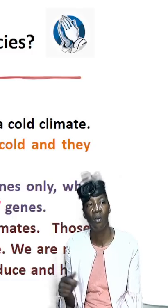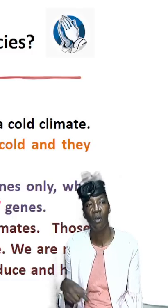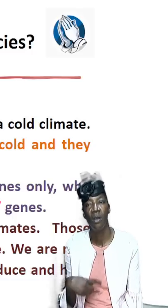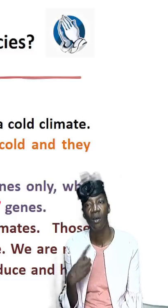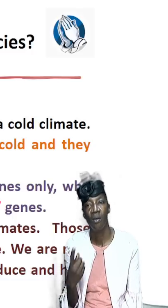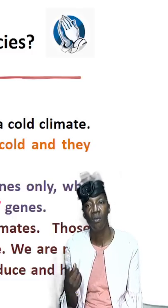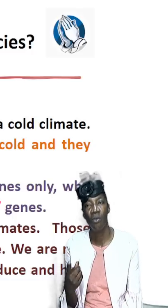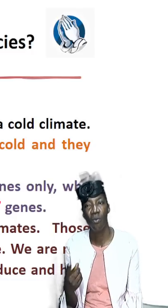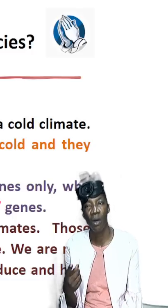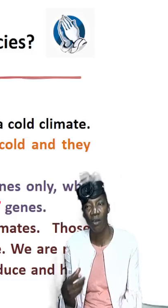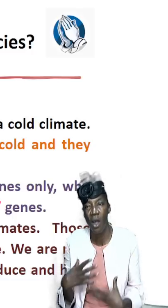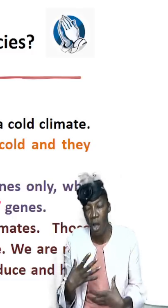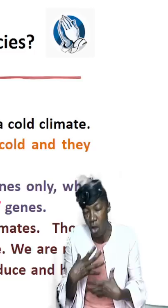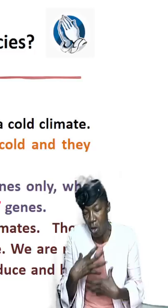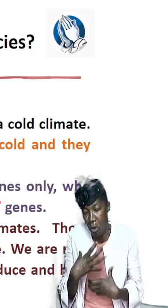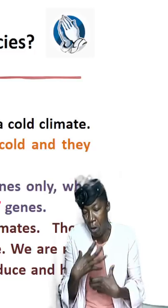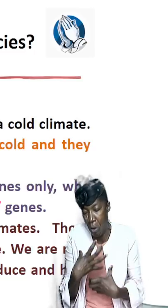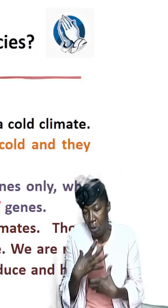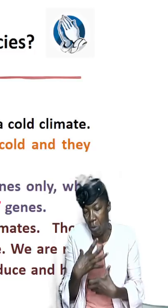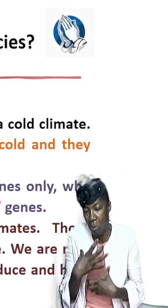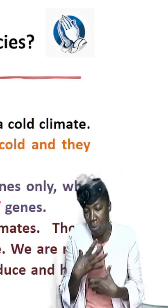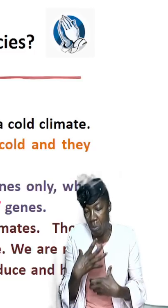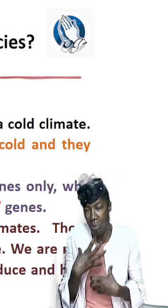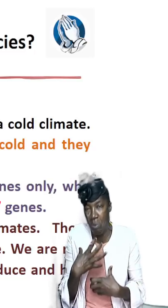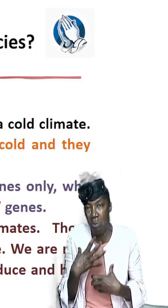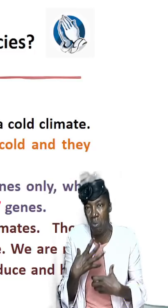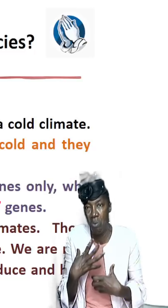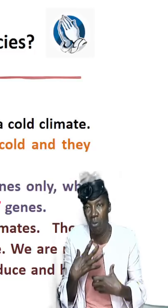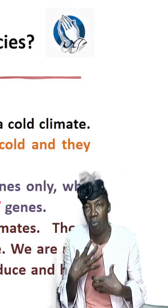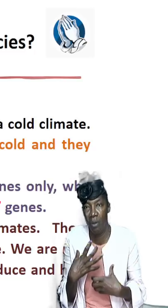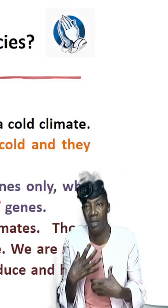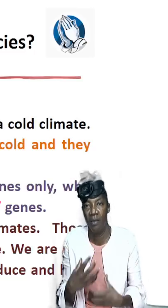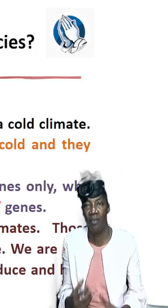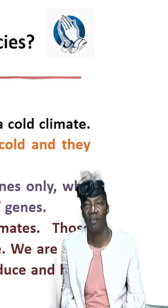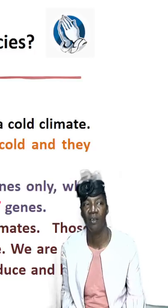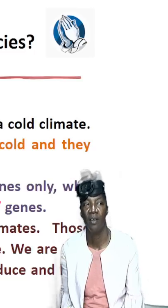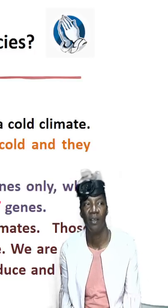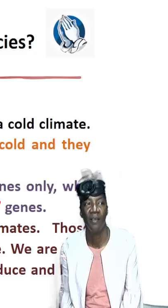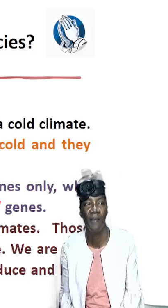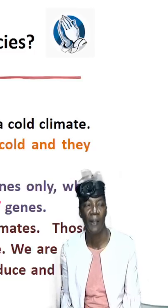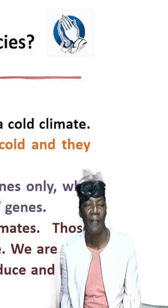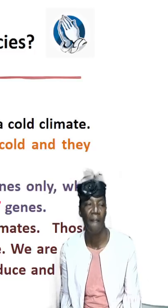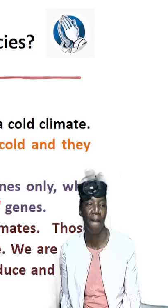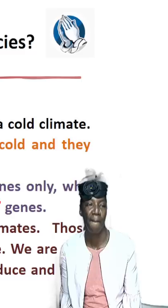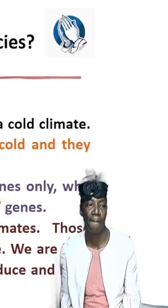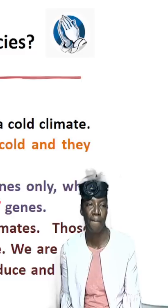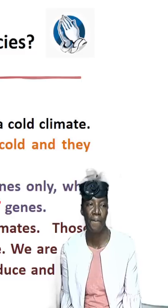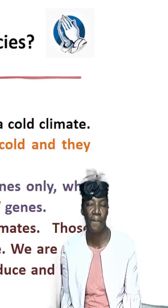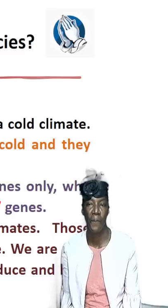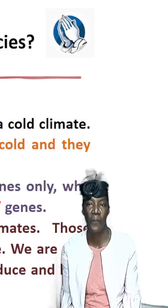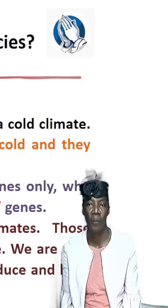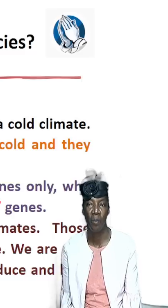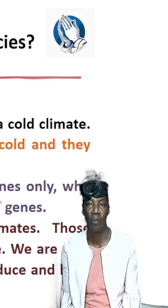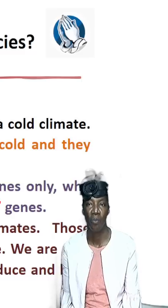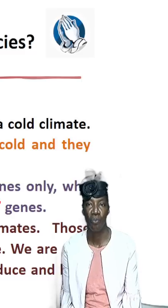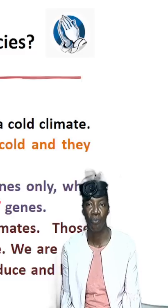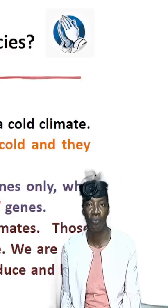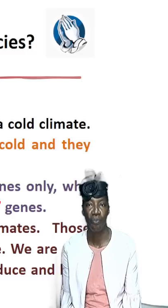go towards a cold climate, brothers and sisters. So we're going further now. They go towards a cold